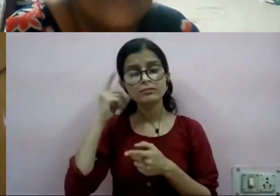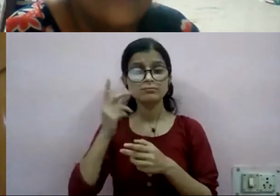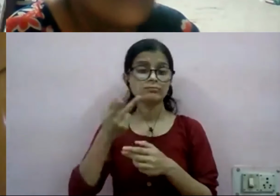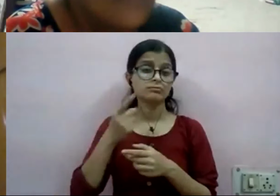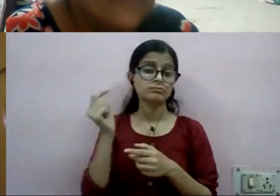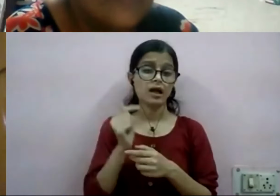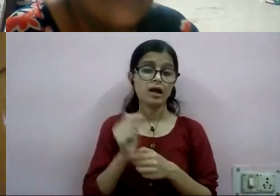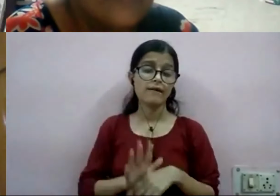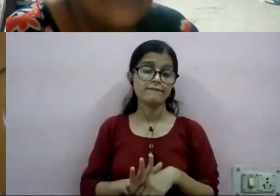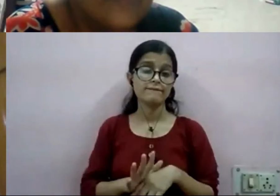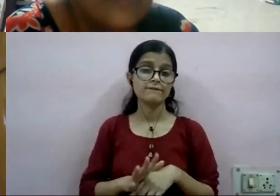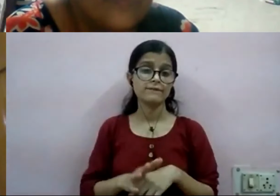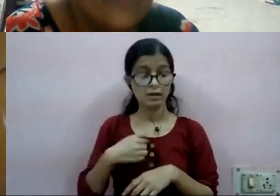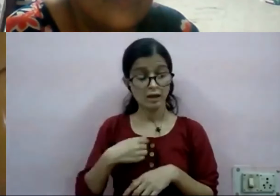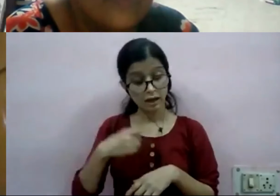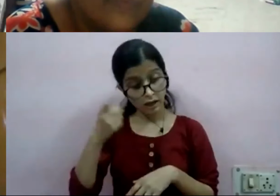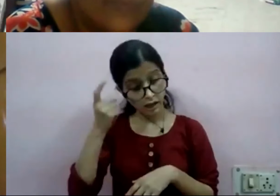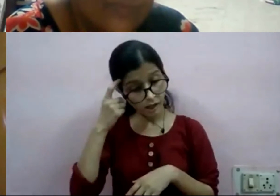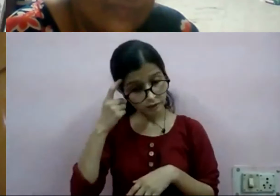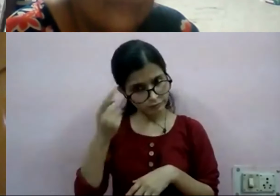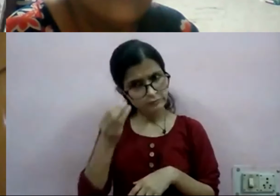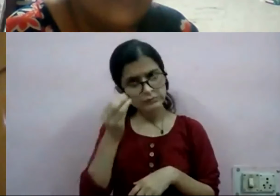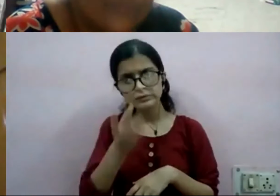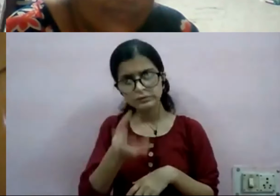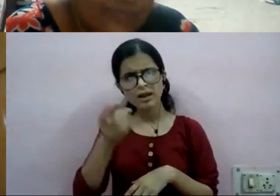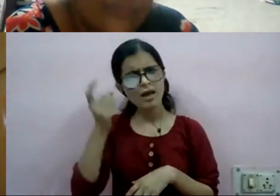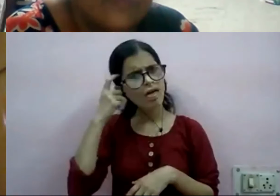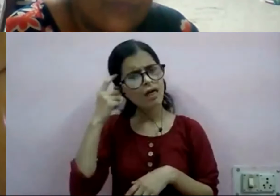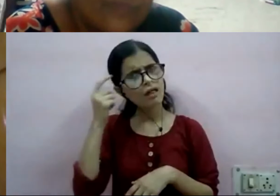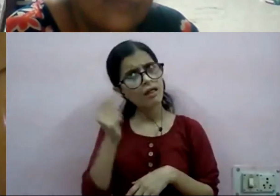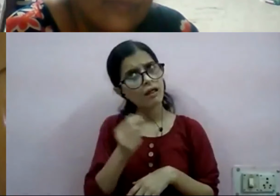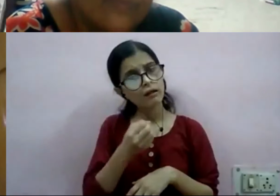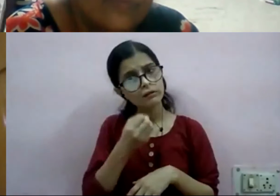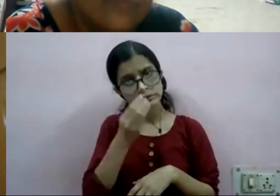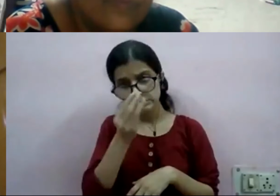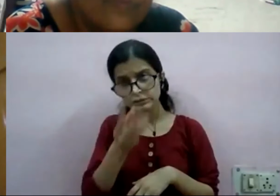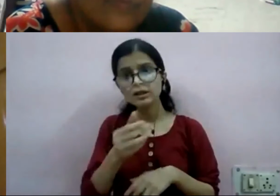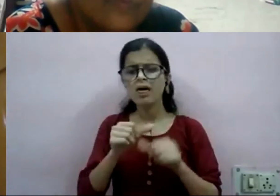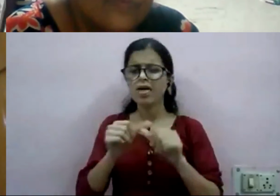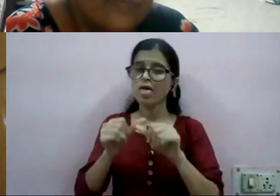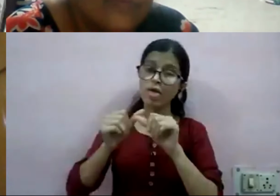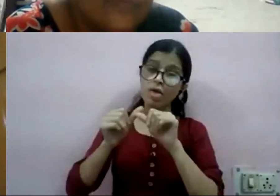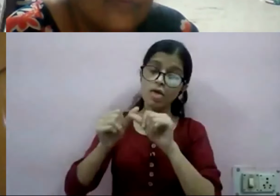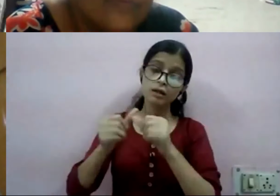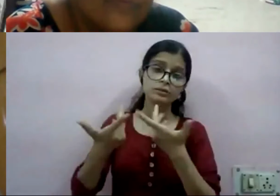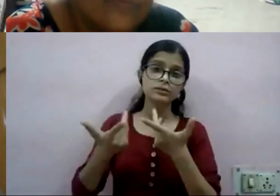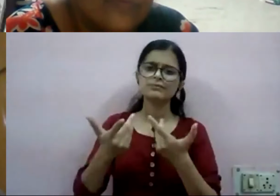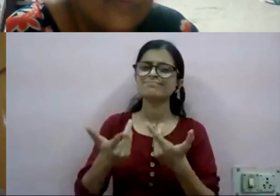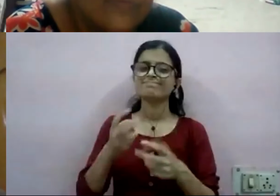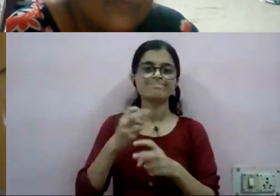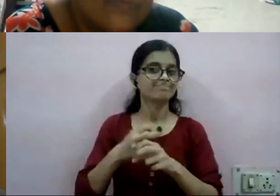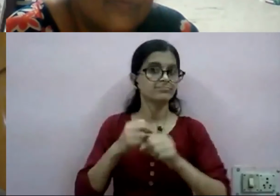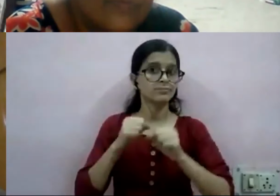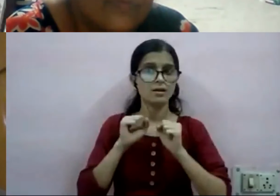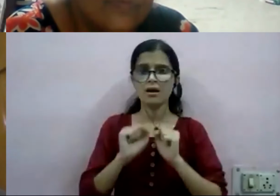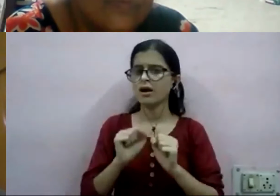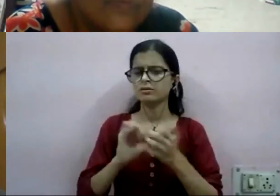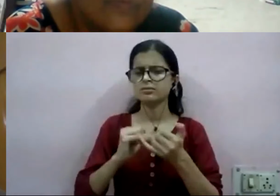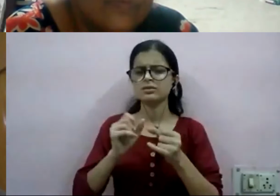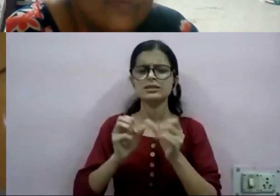have very easy black or white answers to many of them. And that is also, Sameer, in a sense,